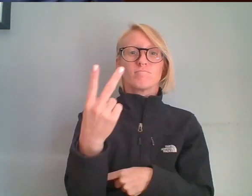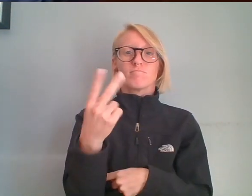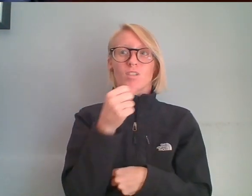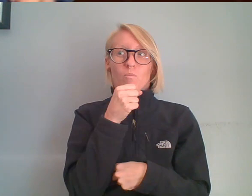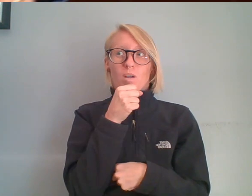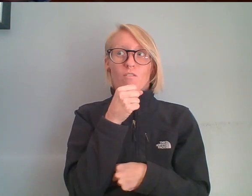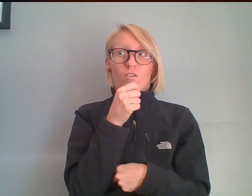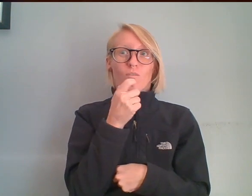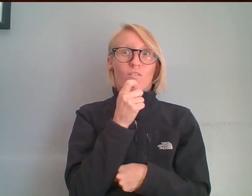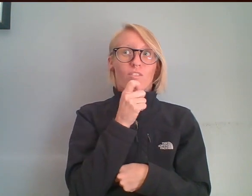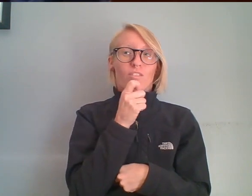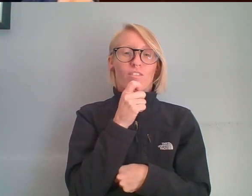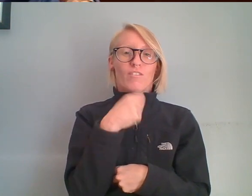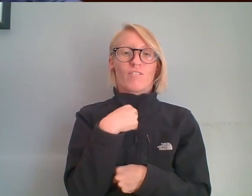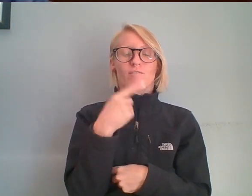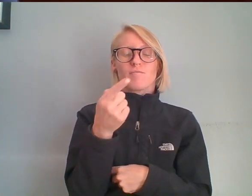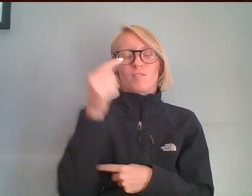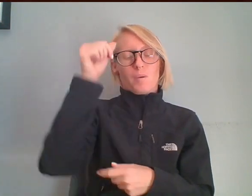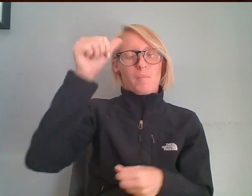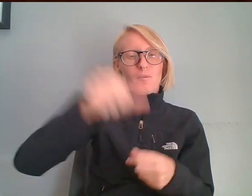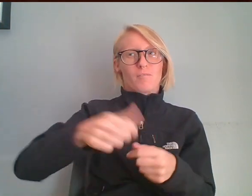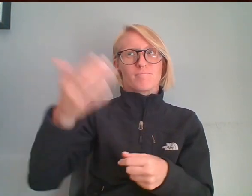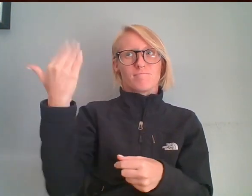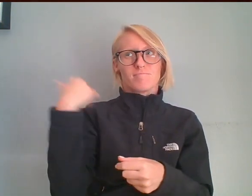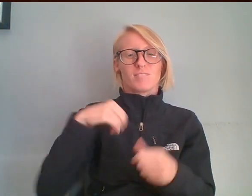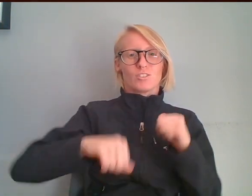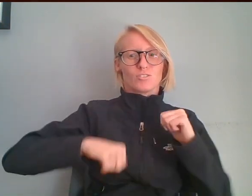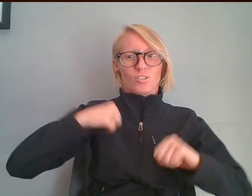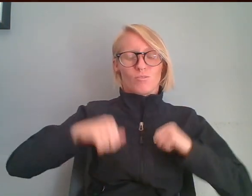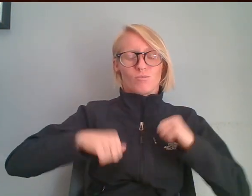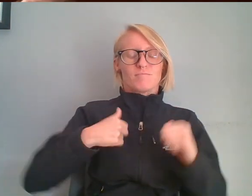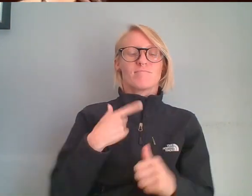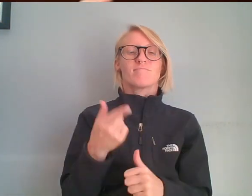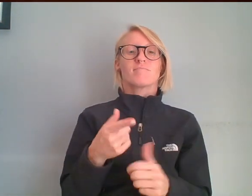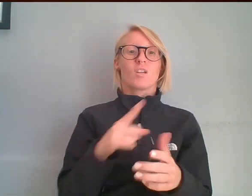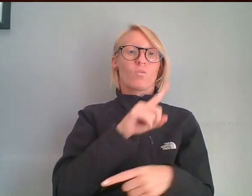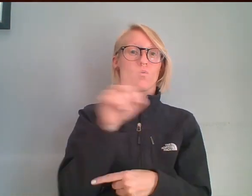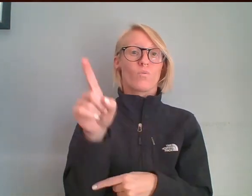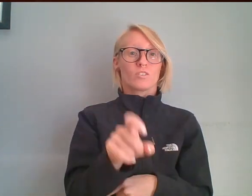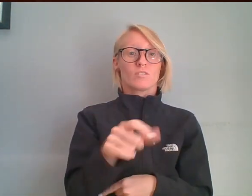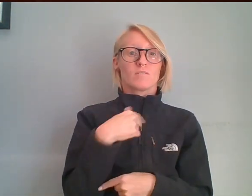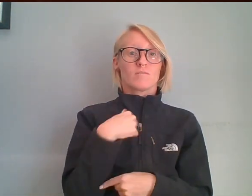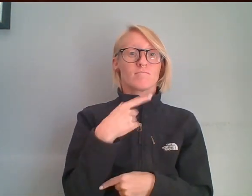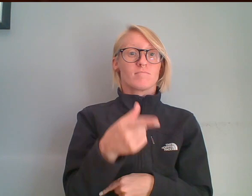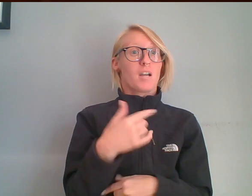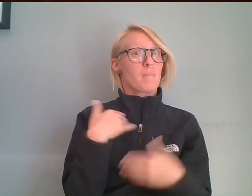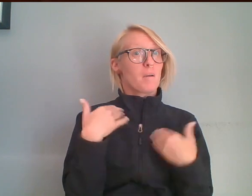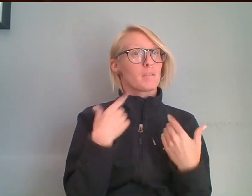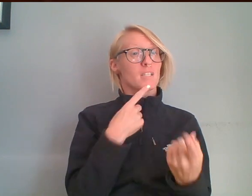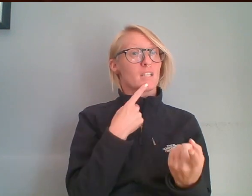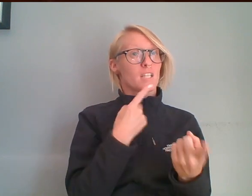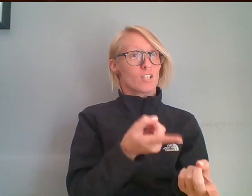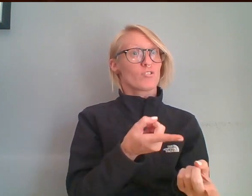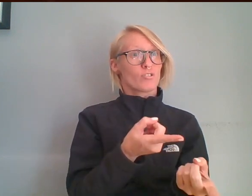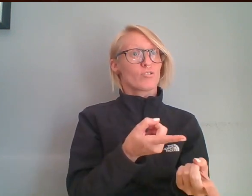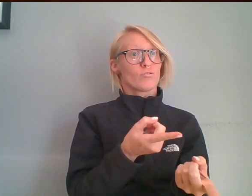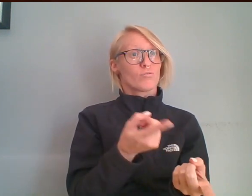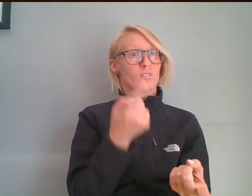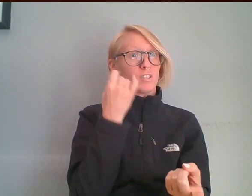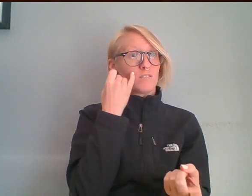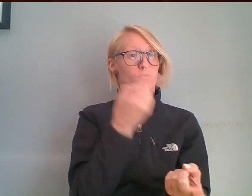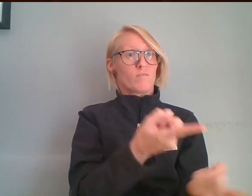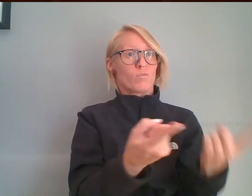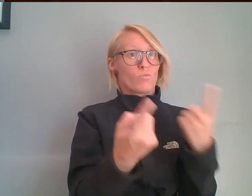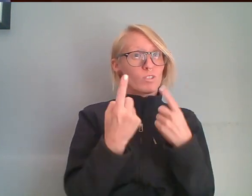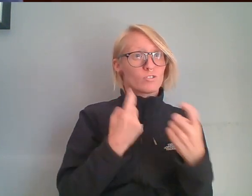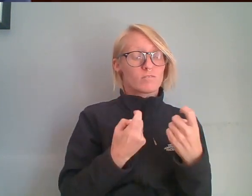Donahue show, we're going to do a little bit of that. If you have a question, the microphone will come and I'm happy to answer it.